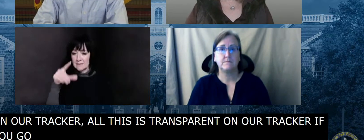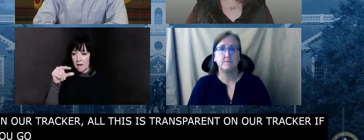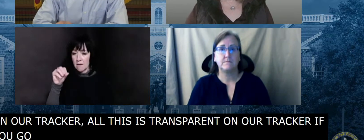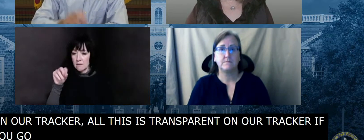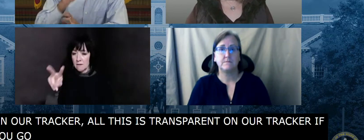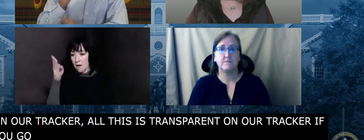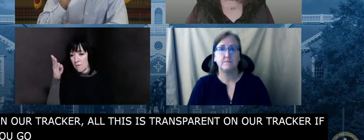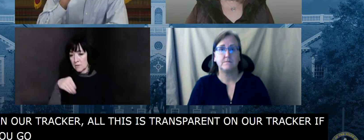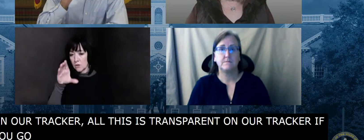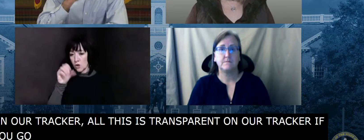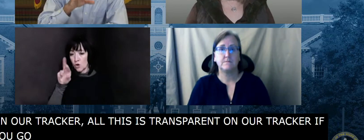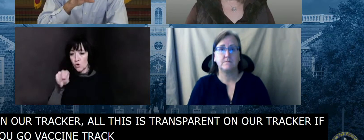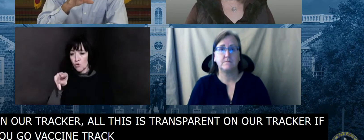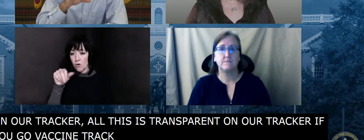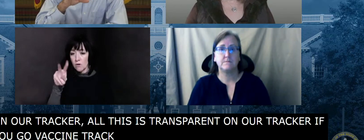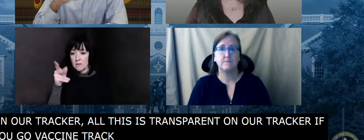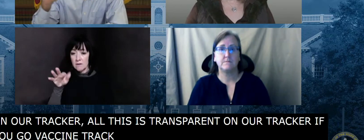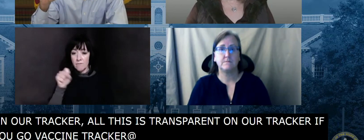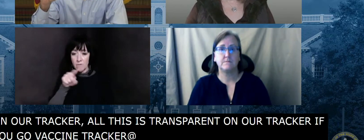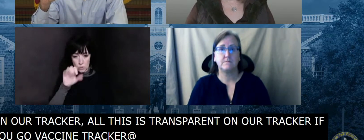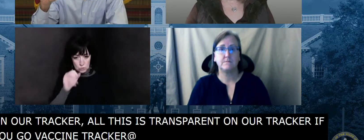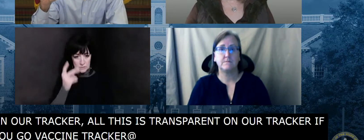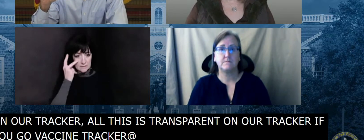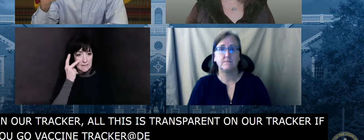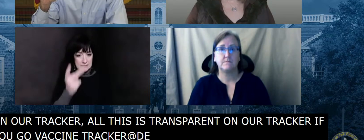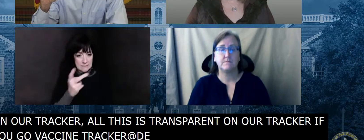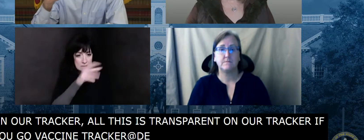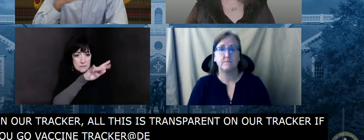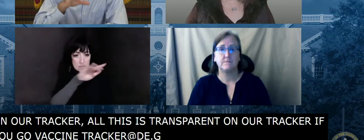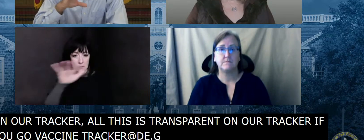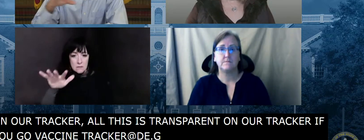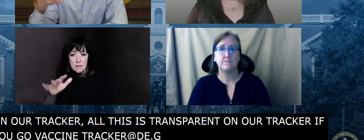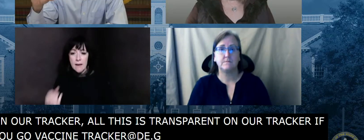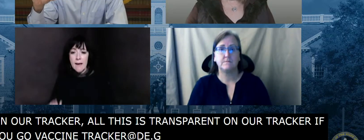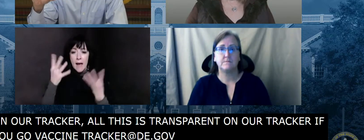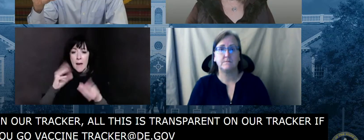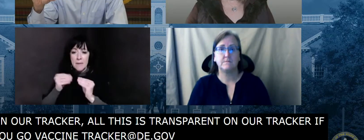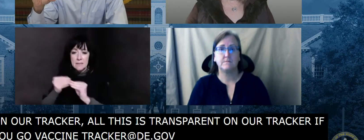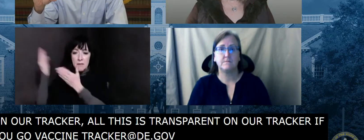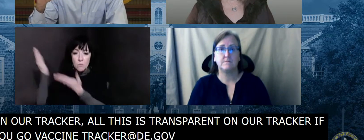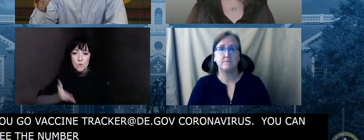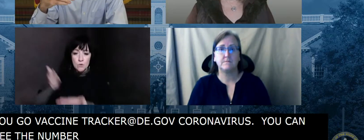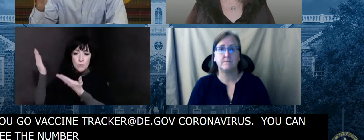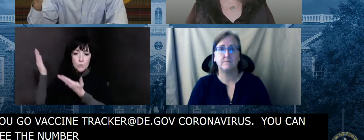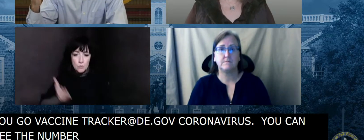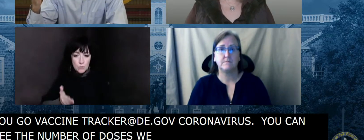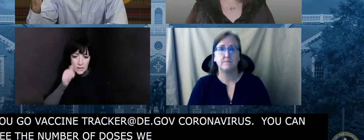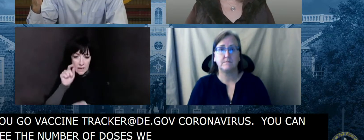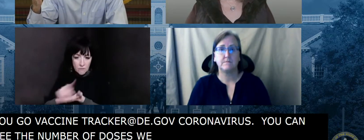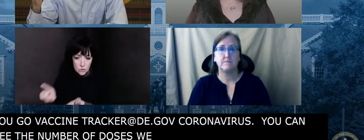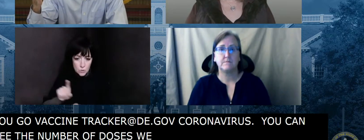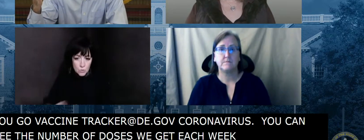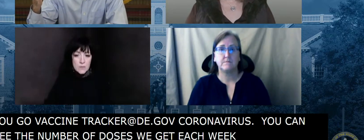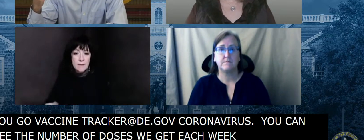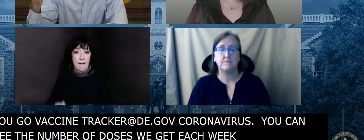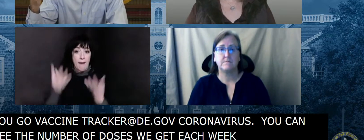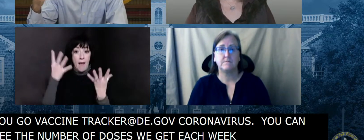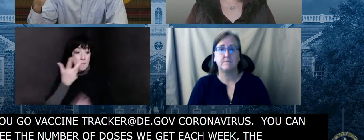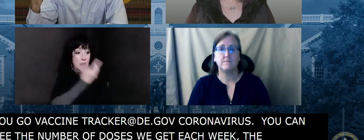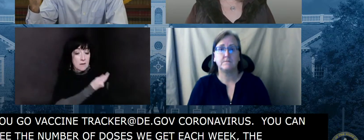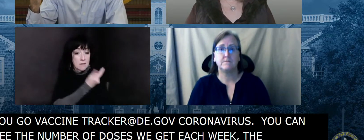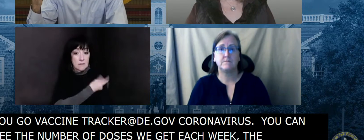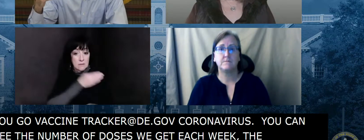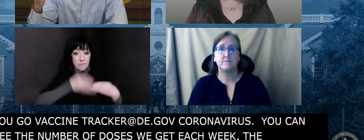de.gov/coronavirus, you can see the flow of the number of doses that we get each week, the number that are administered, and you can keep track. We get